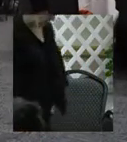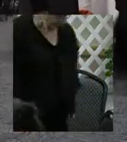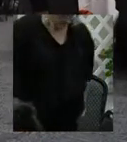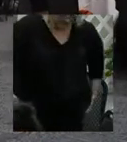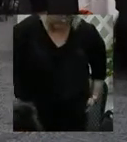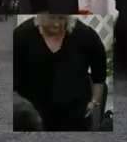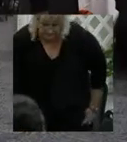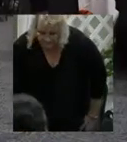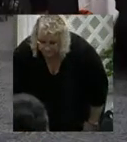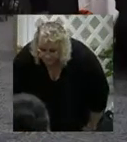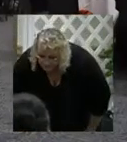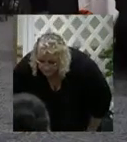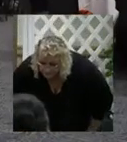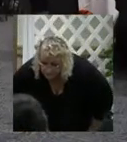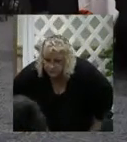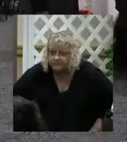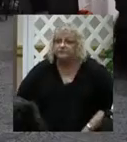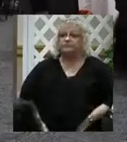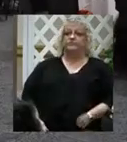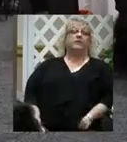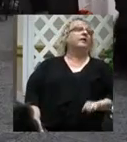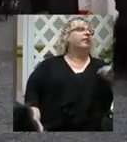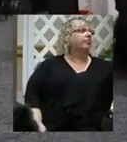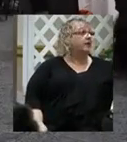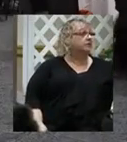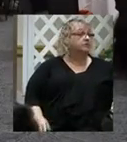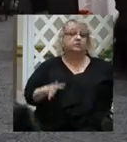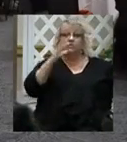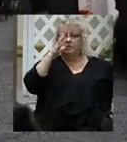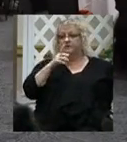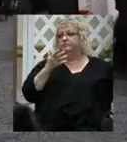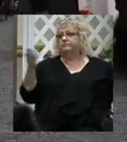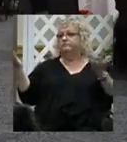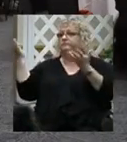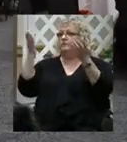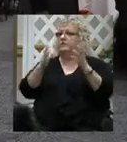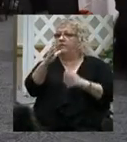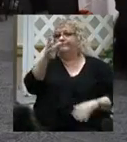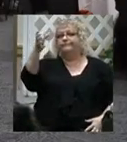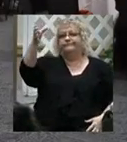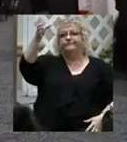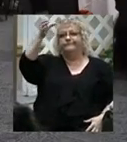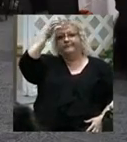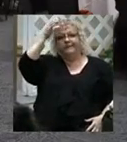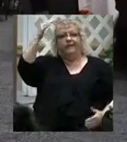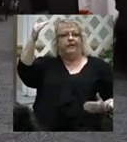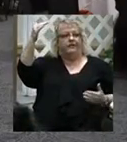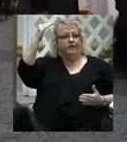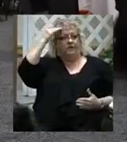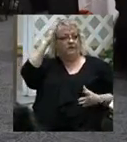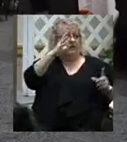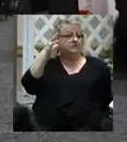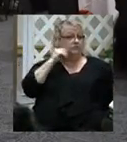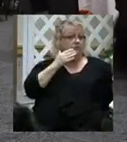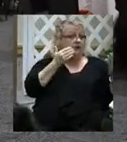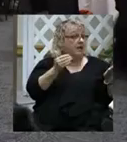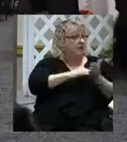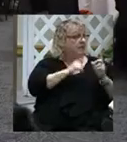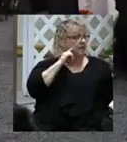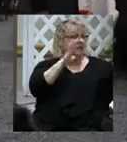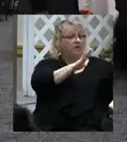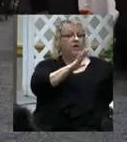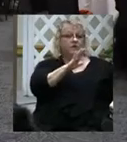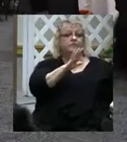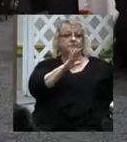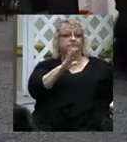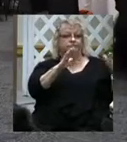We really owe a lot to these two women who have brought us so much of their experience. I'd like to thank them again for their input